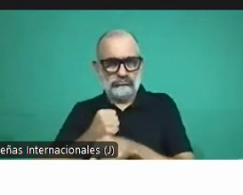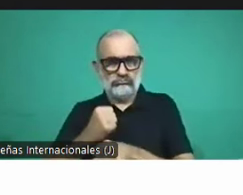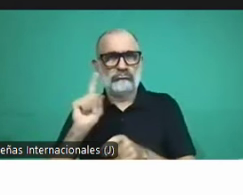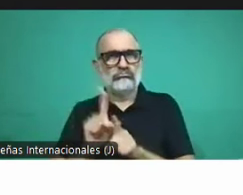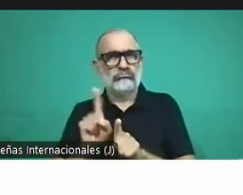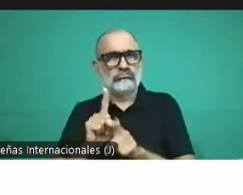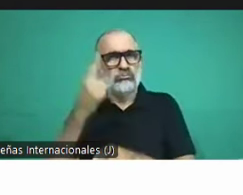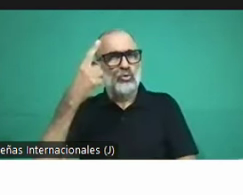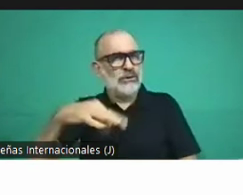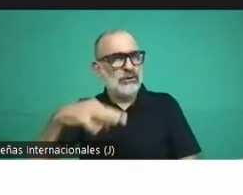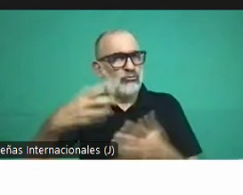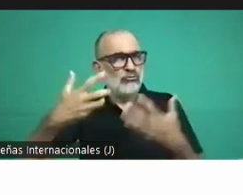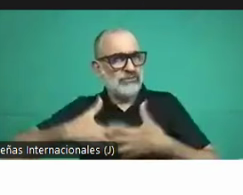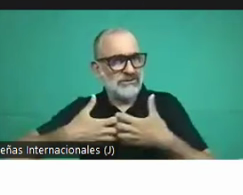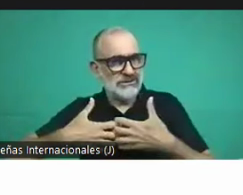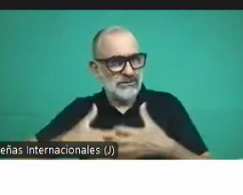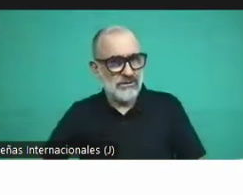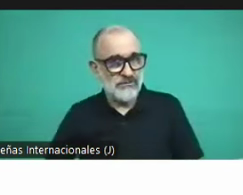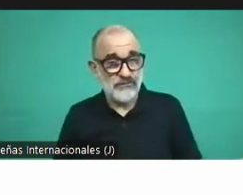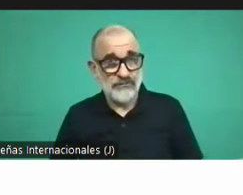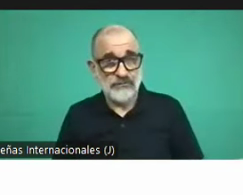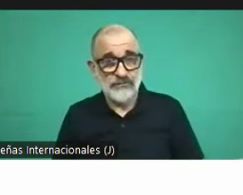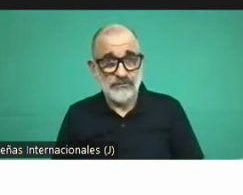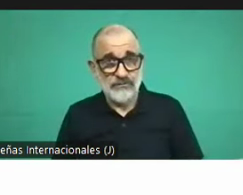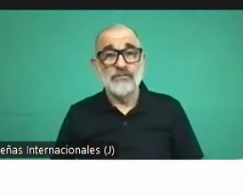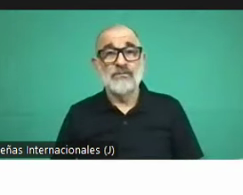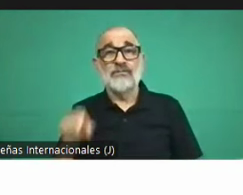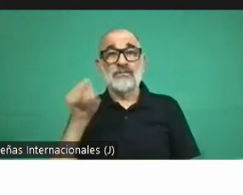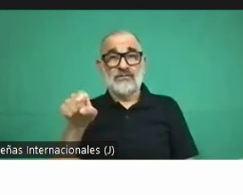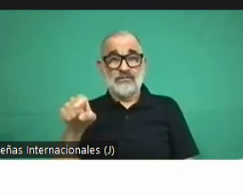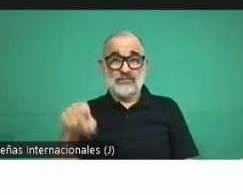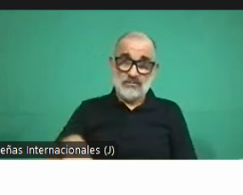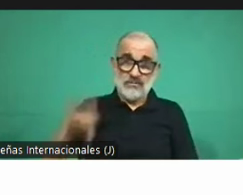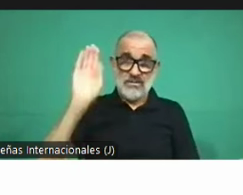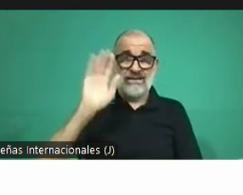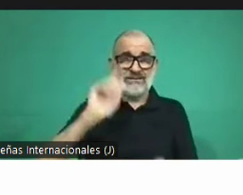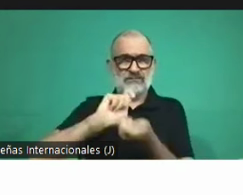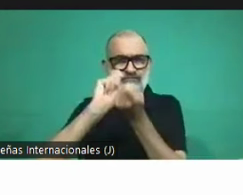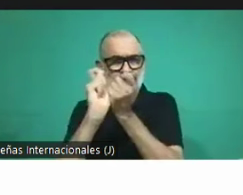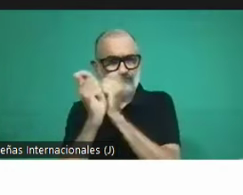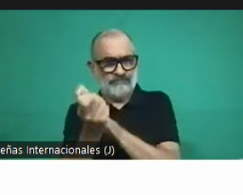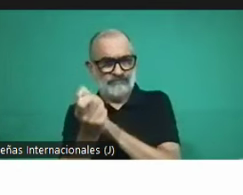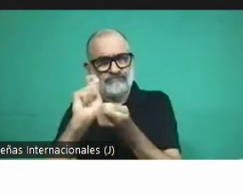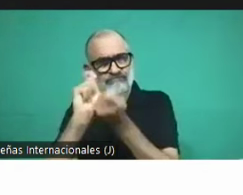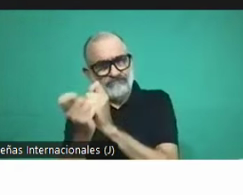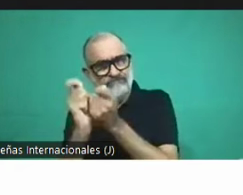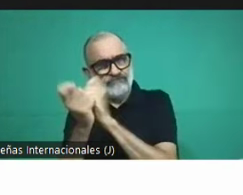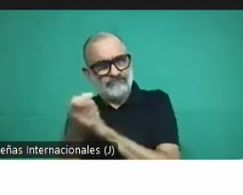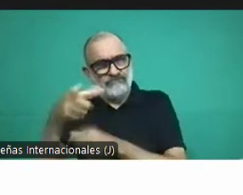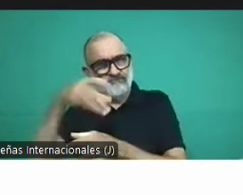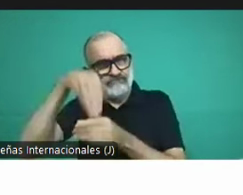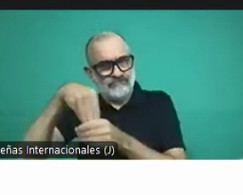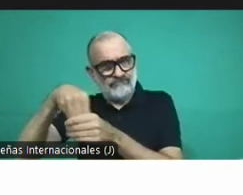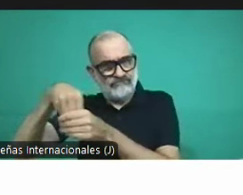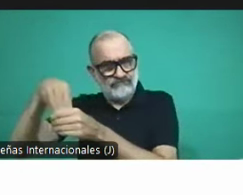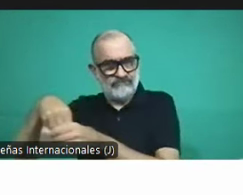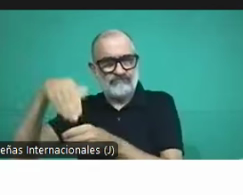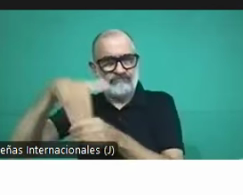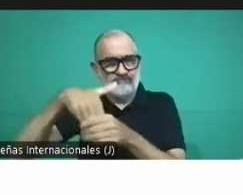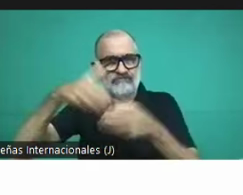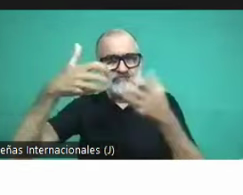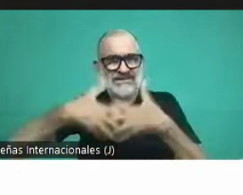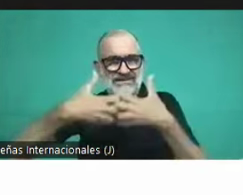unique purchaser within En the este system. esquema, la In reforma, this scheme, la the reforma que se hizo en reform that was 2007 seen in the year buscó mejorar la equidad de 2007 looked to financiamiento y